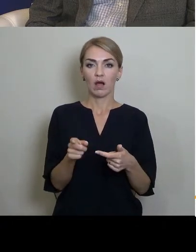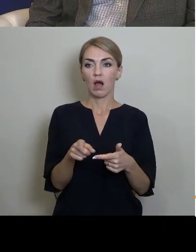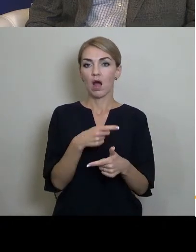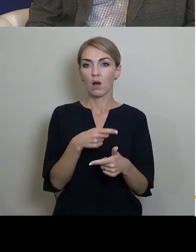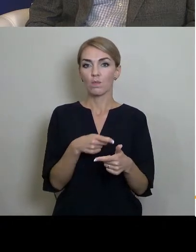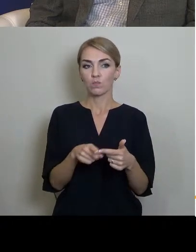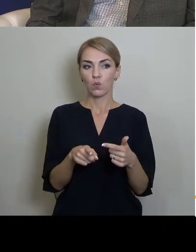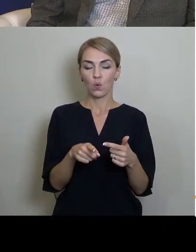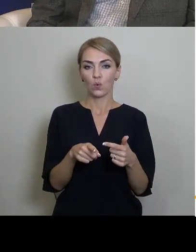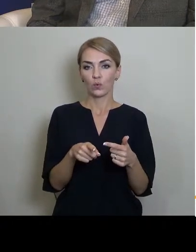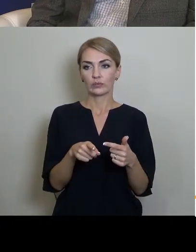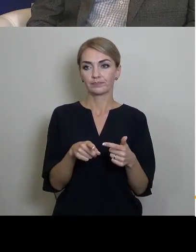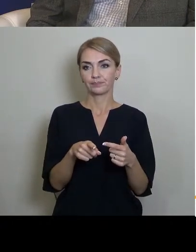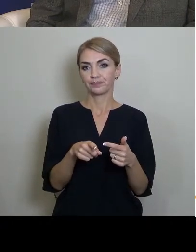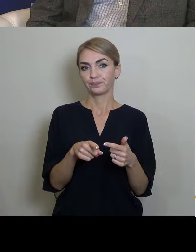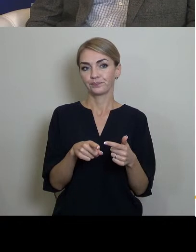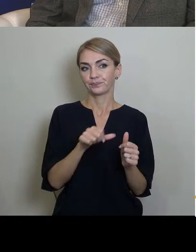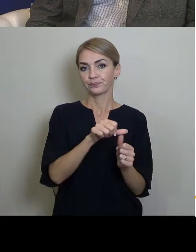decentralized